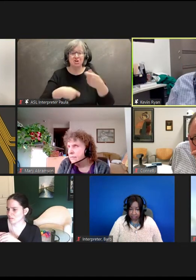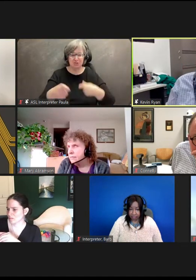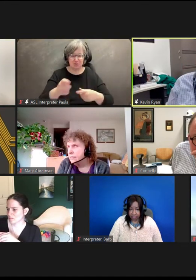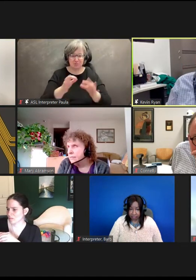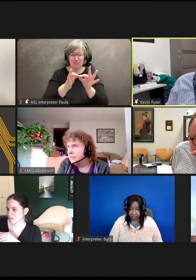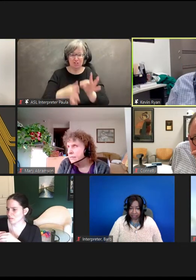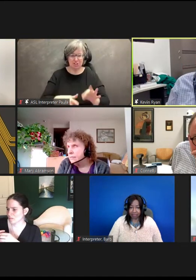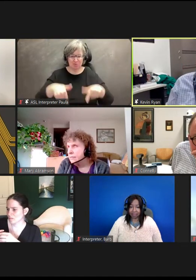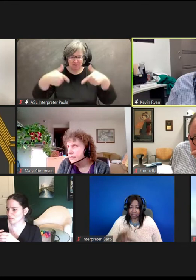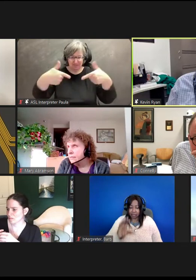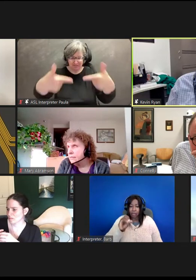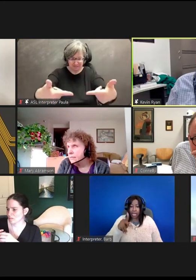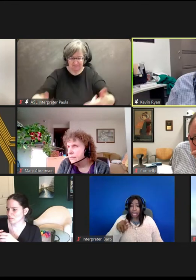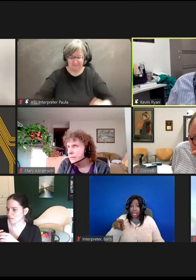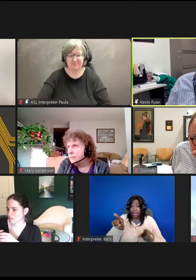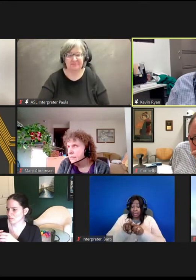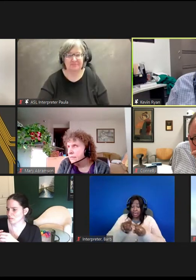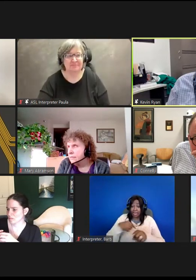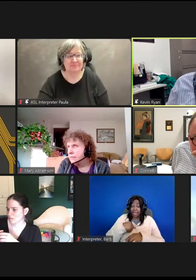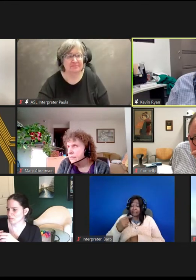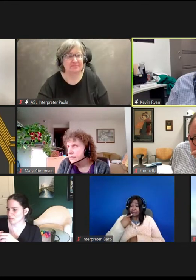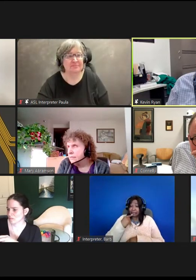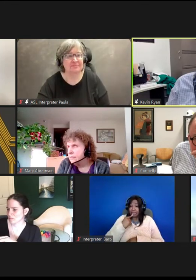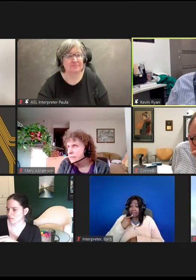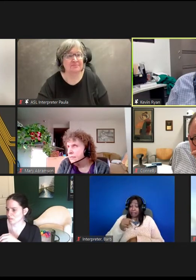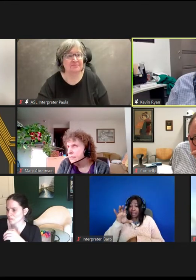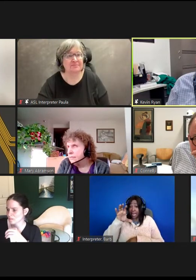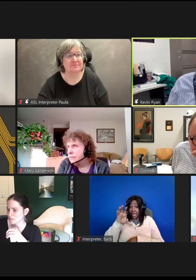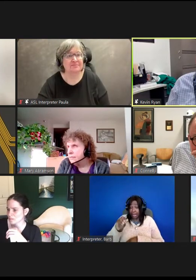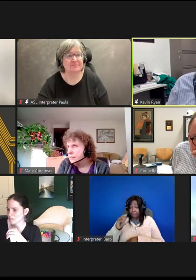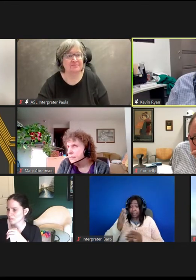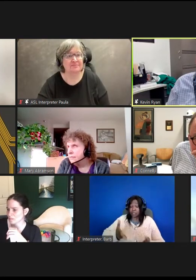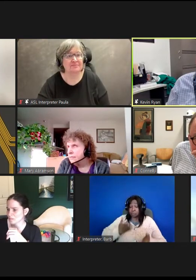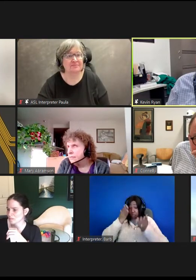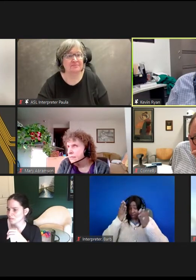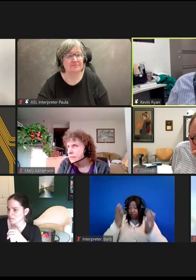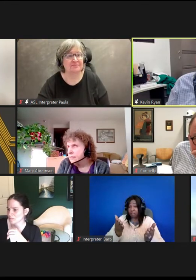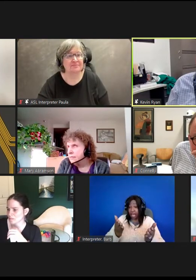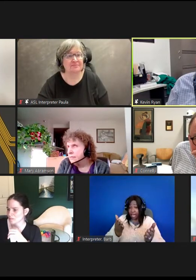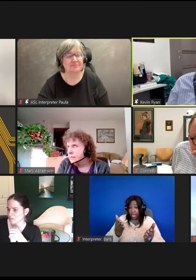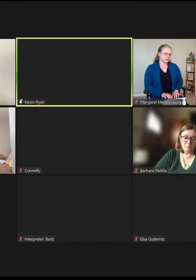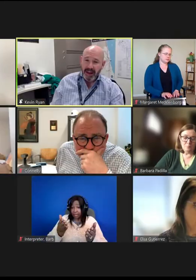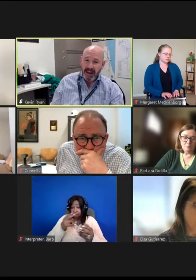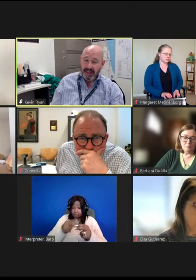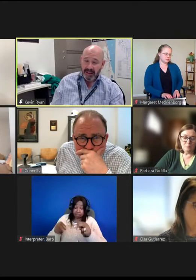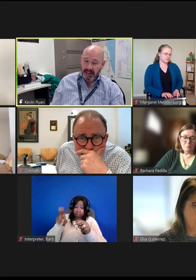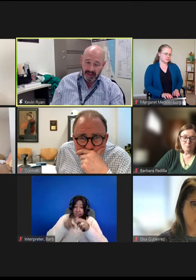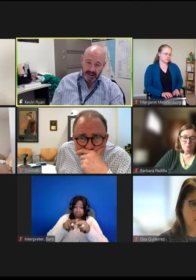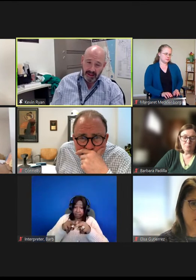said, the companies do provide de-escalation training.